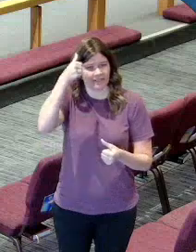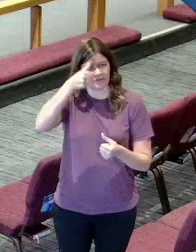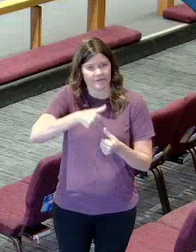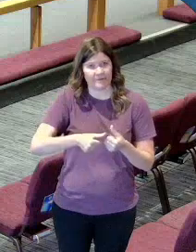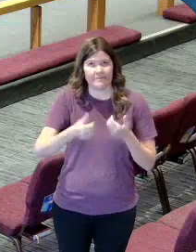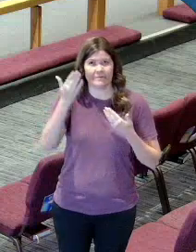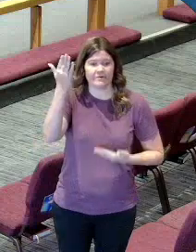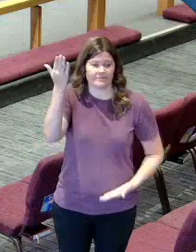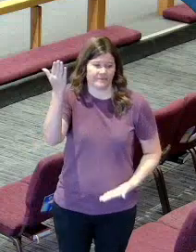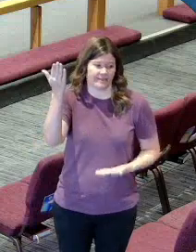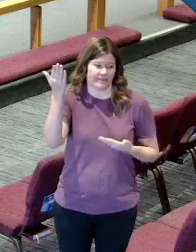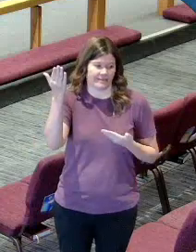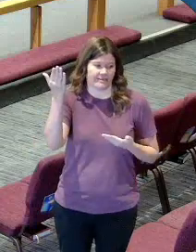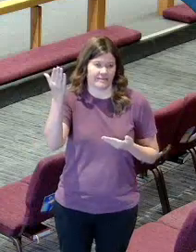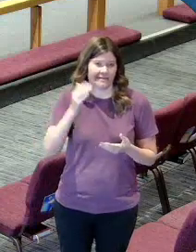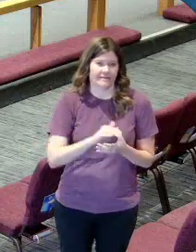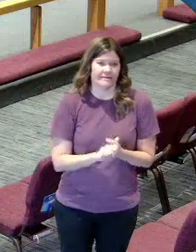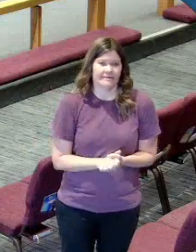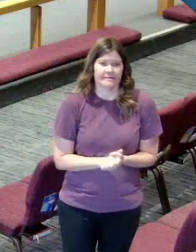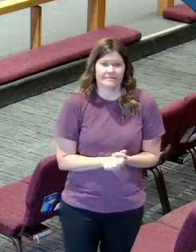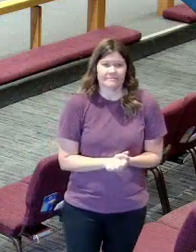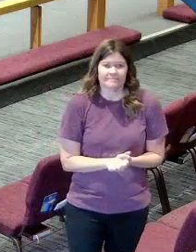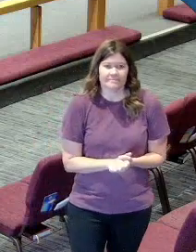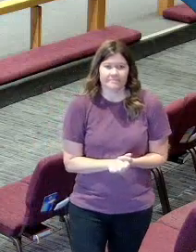remembrance of me."